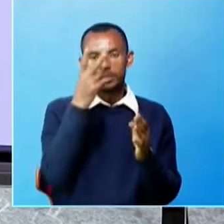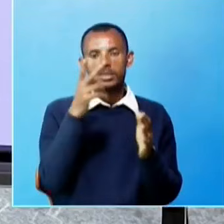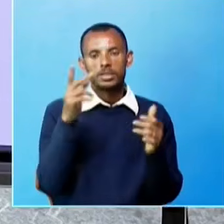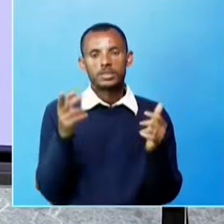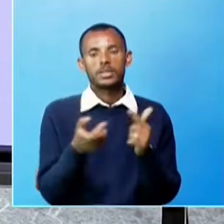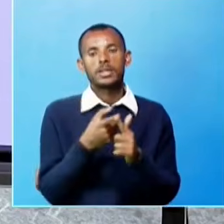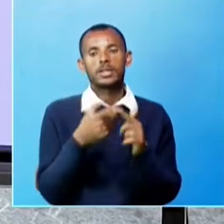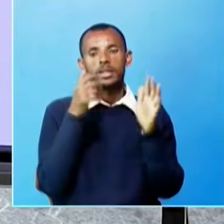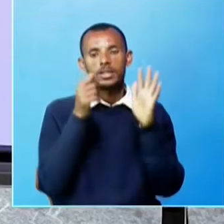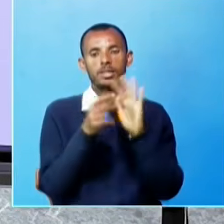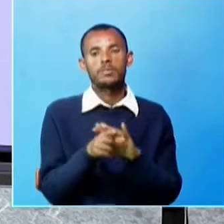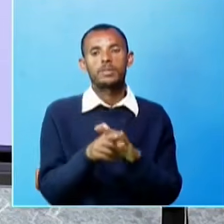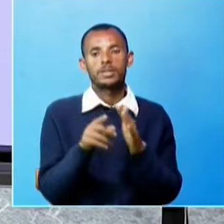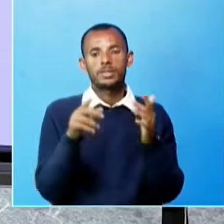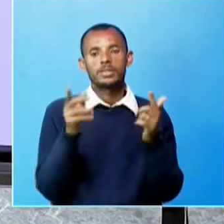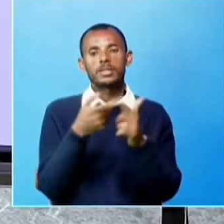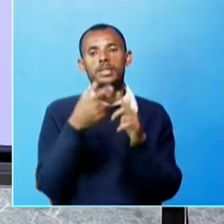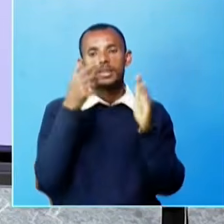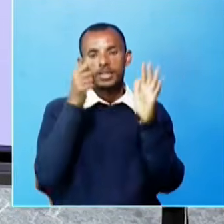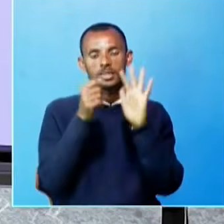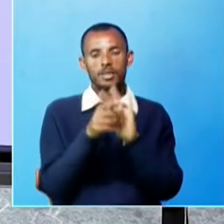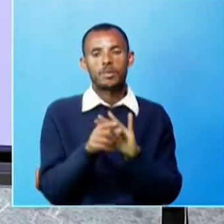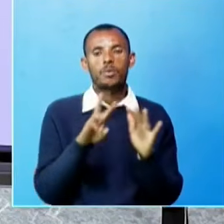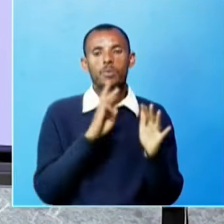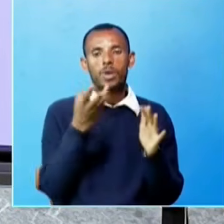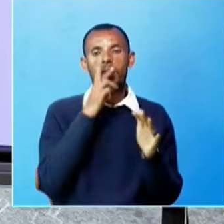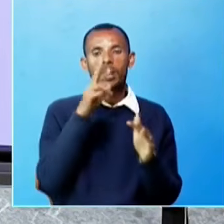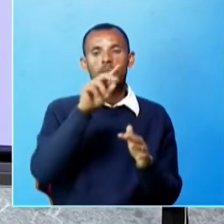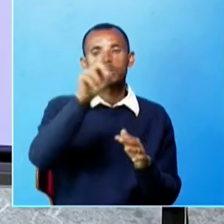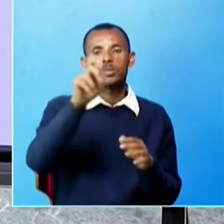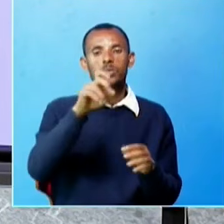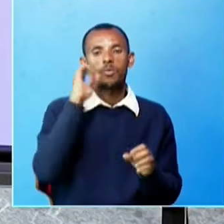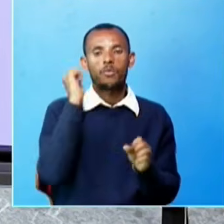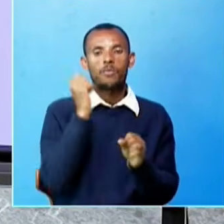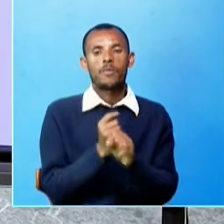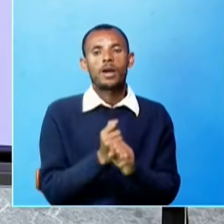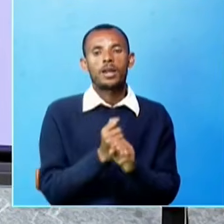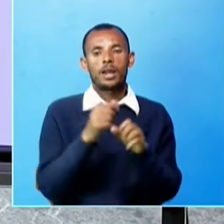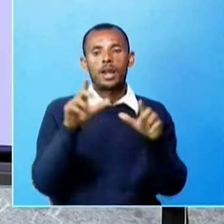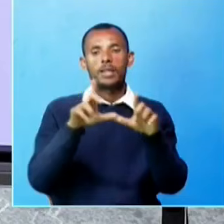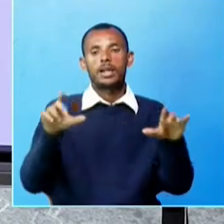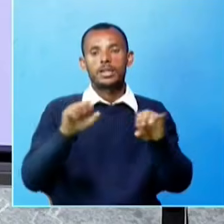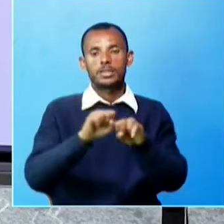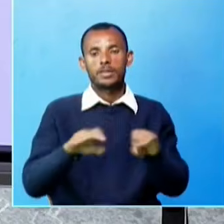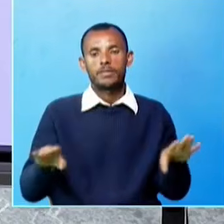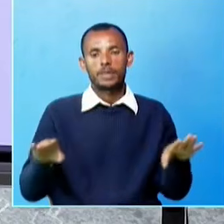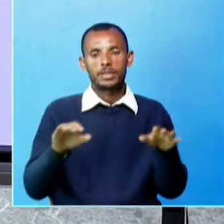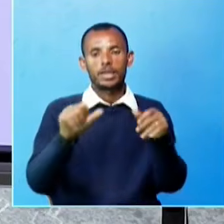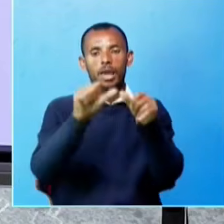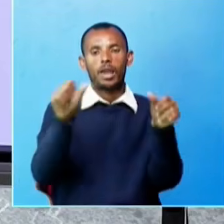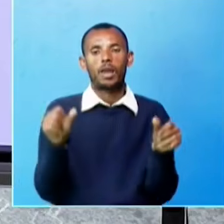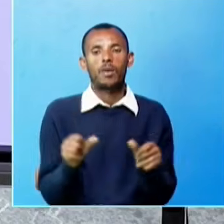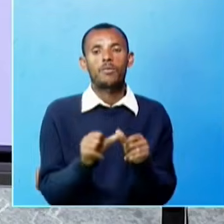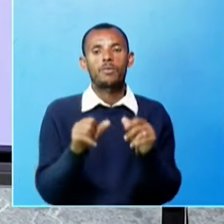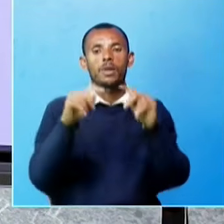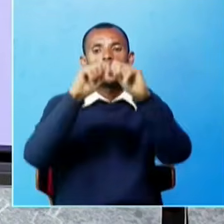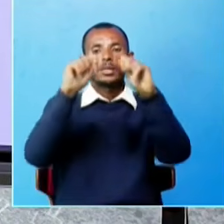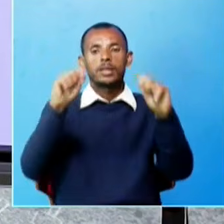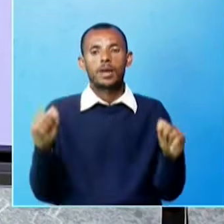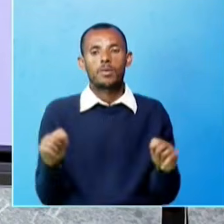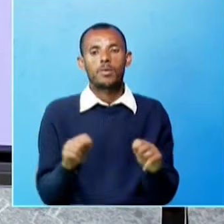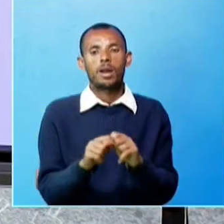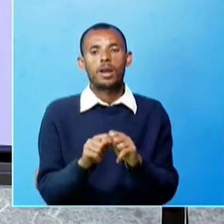example. In the second example, we are asked to find the lateral surface area of a triangular